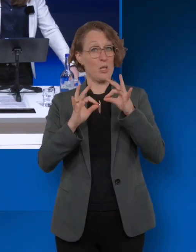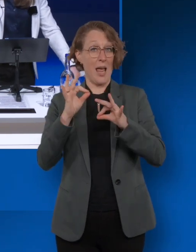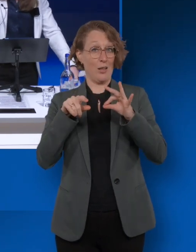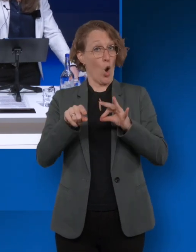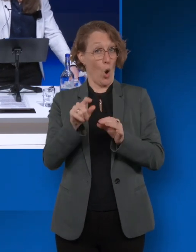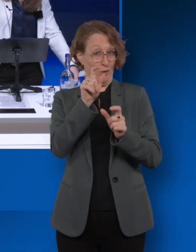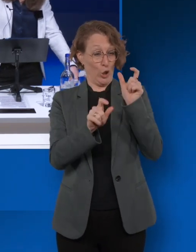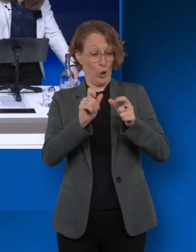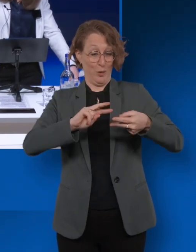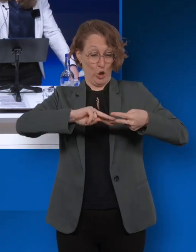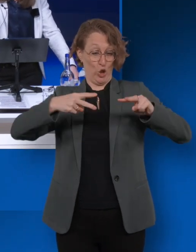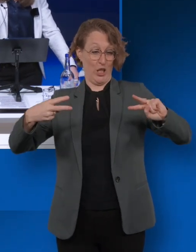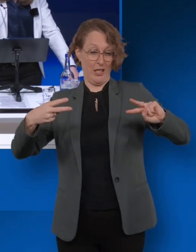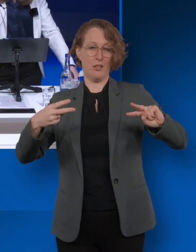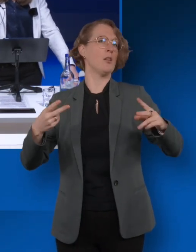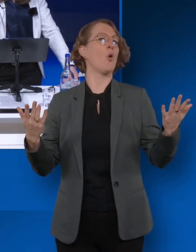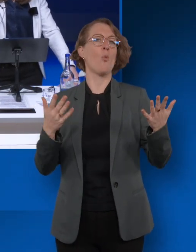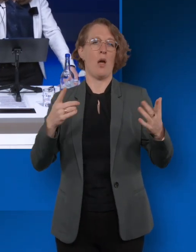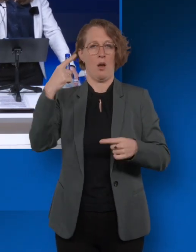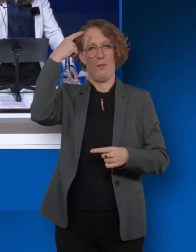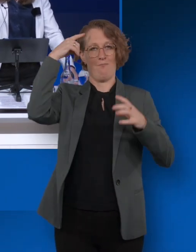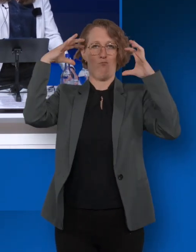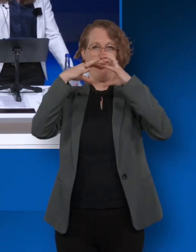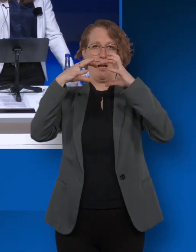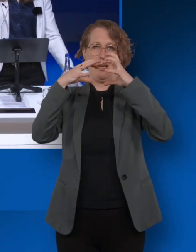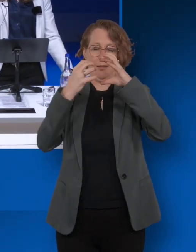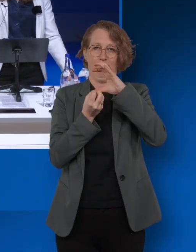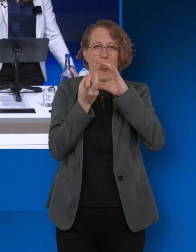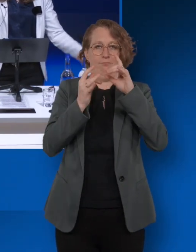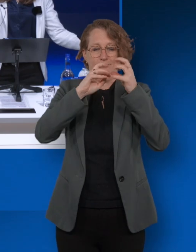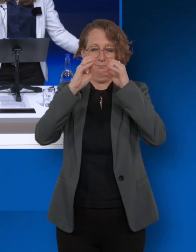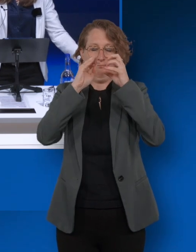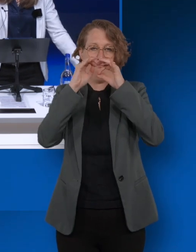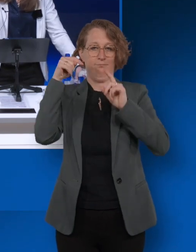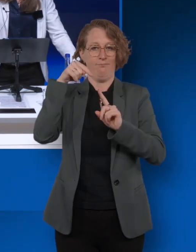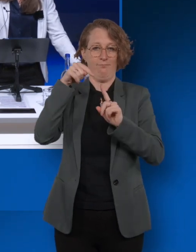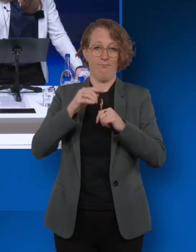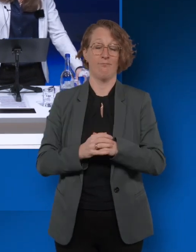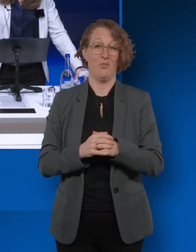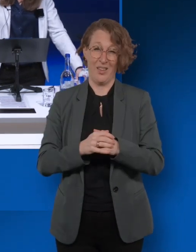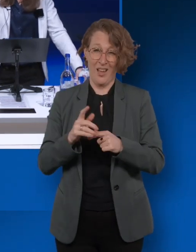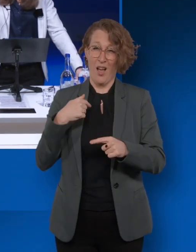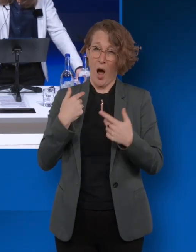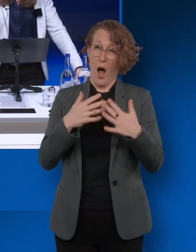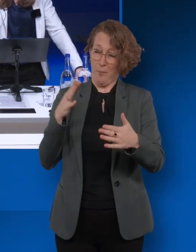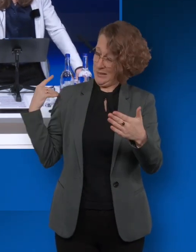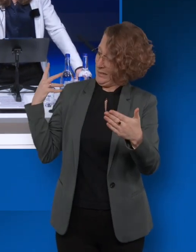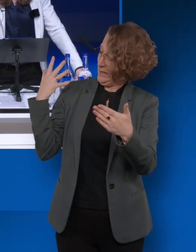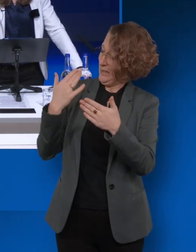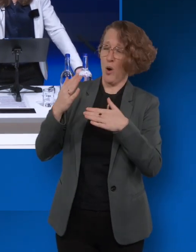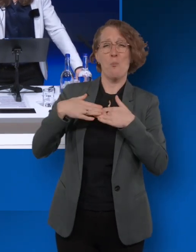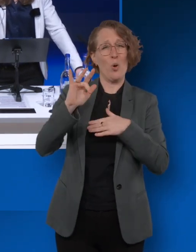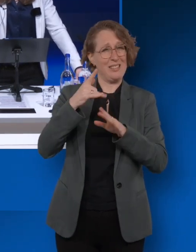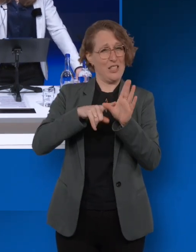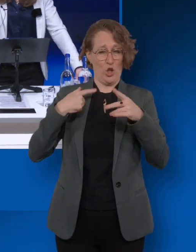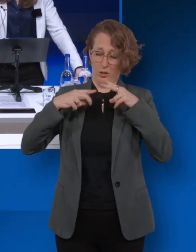genes, extraordinary facts, are expressed in the brain. And has already been said, I spent over a decade studying